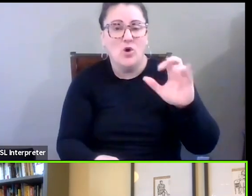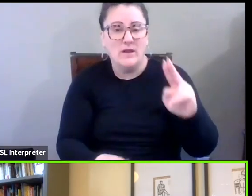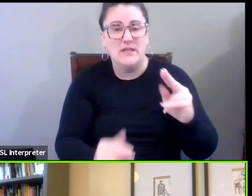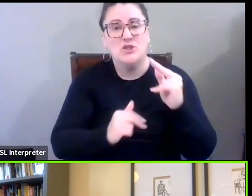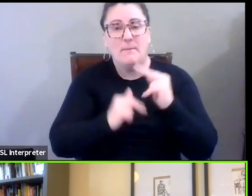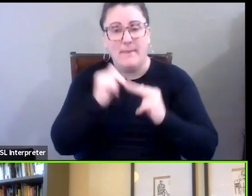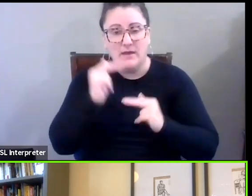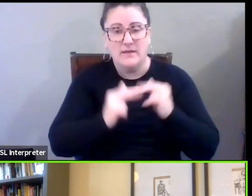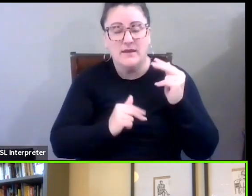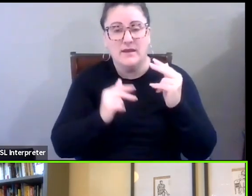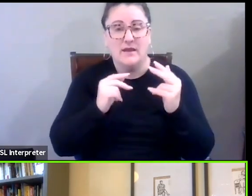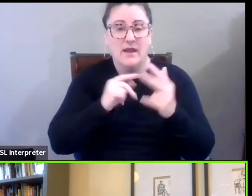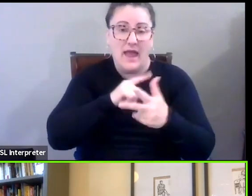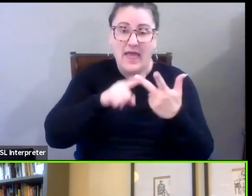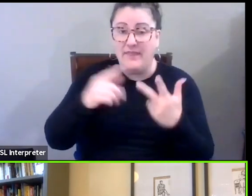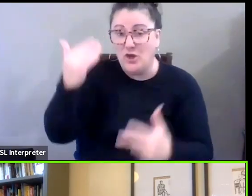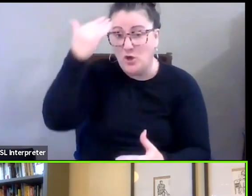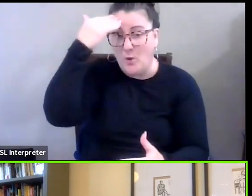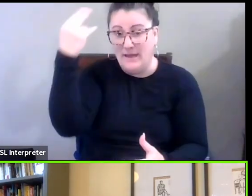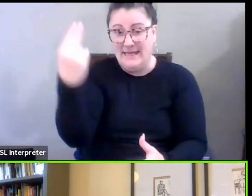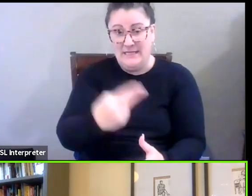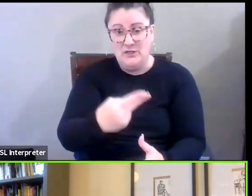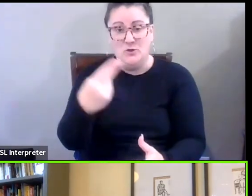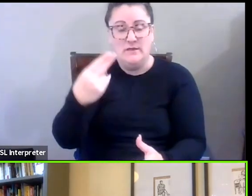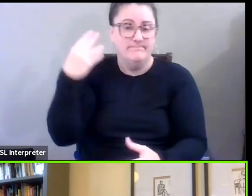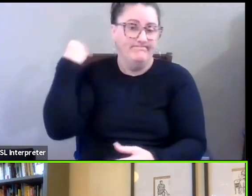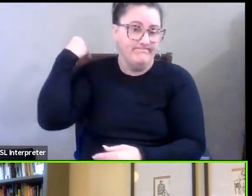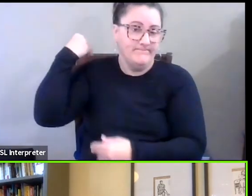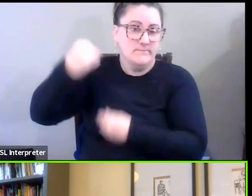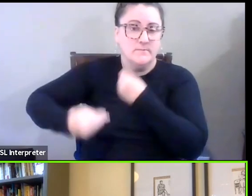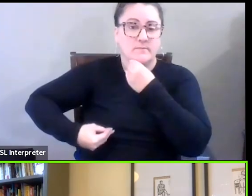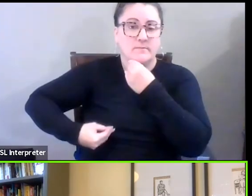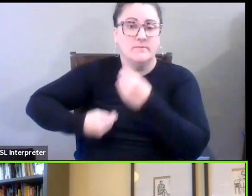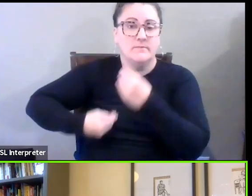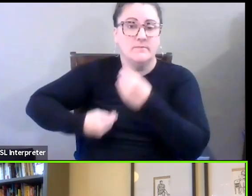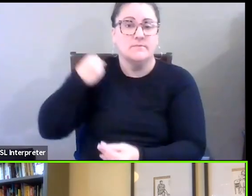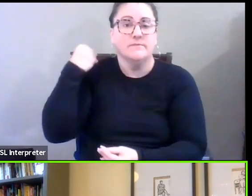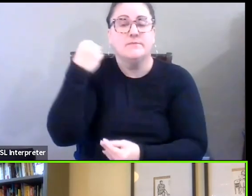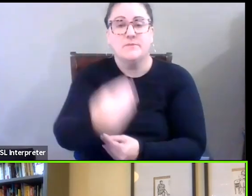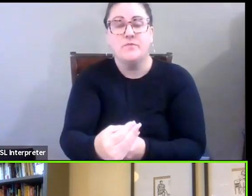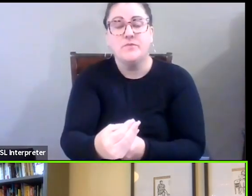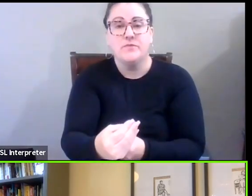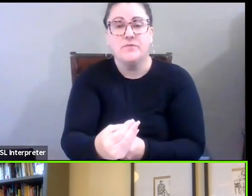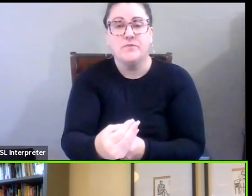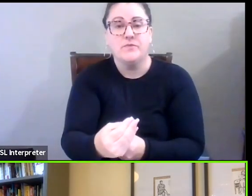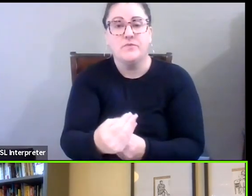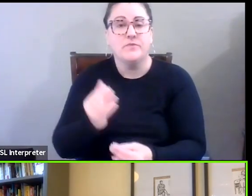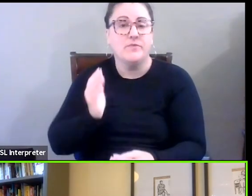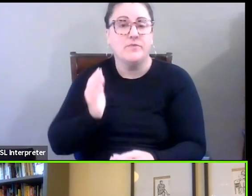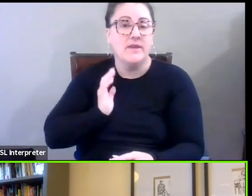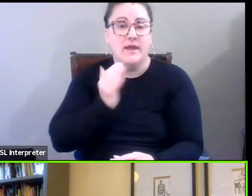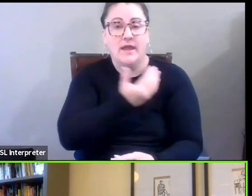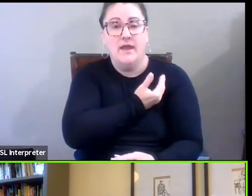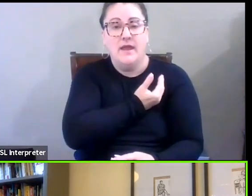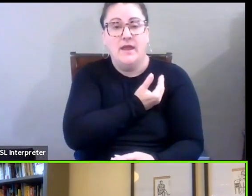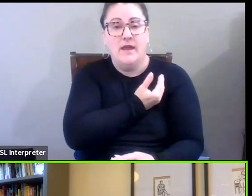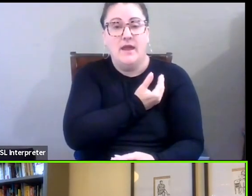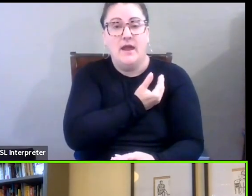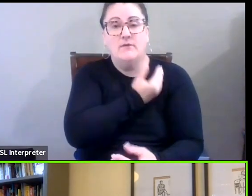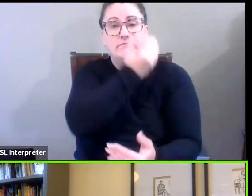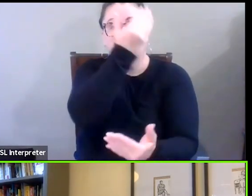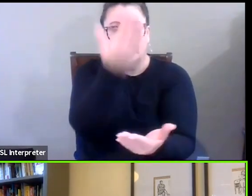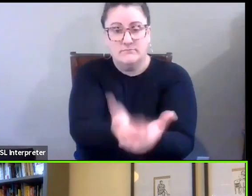and knowing the history of our coming to